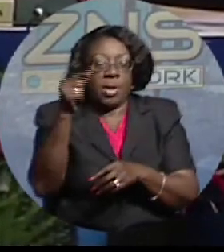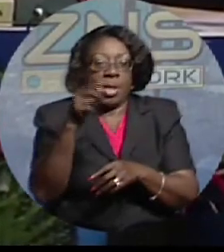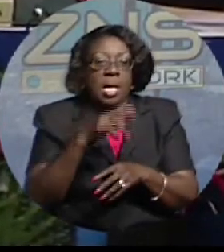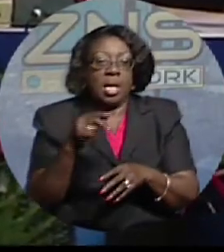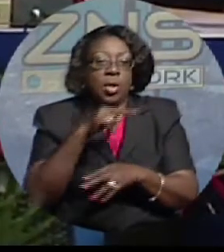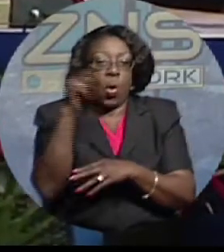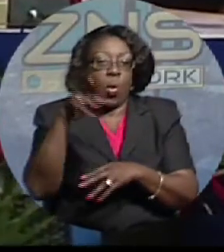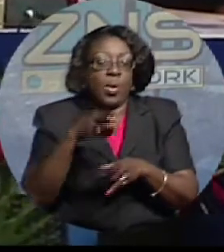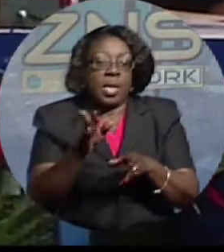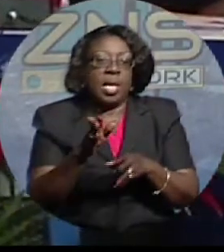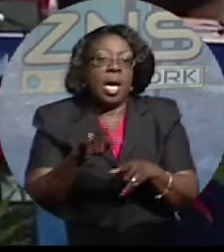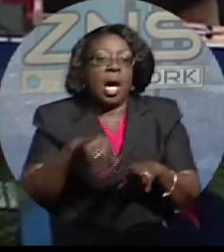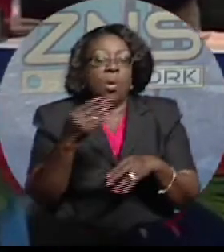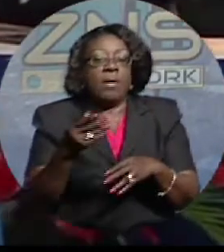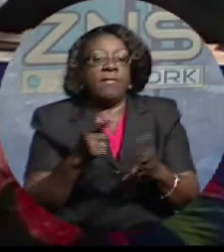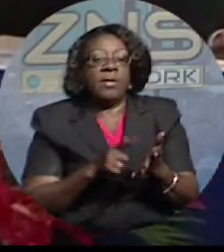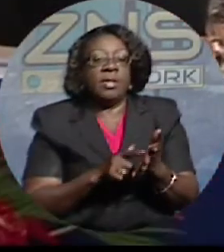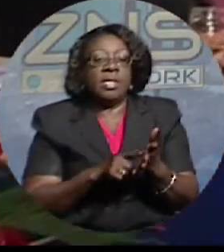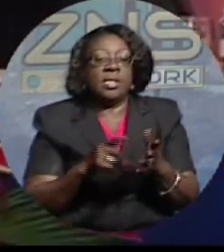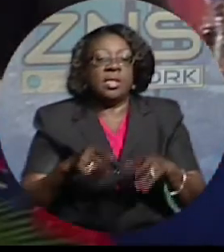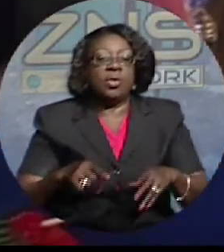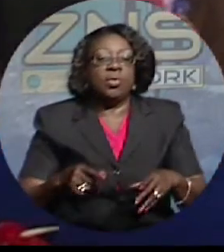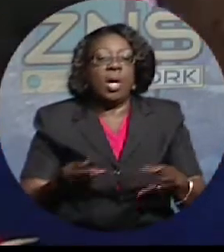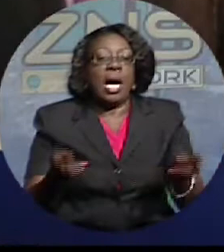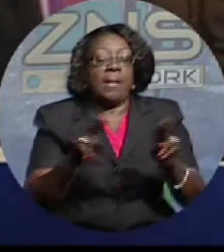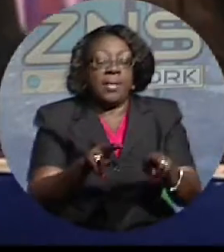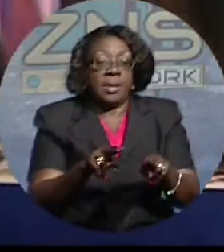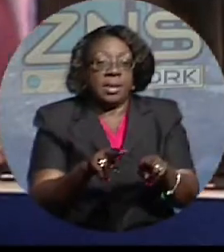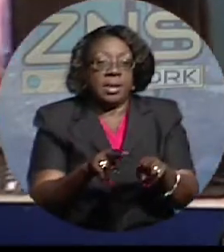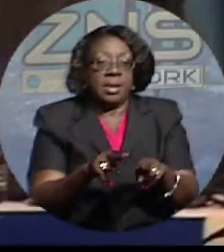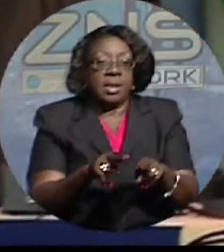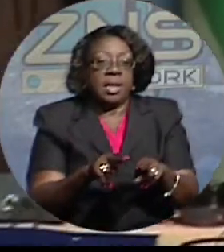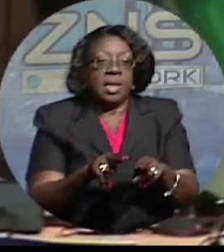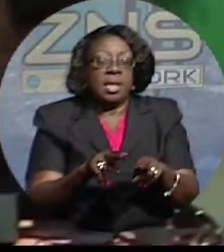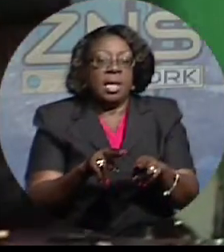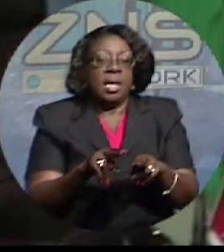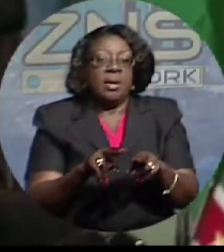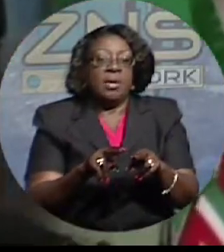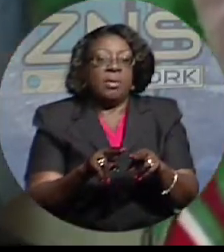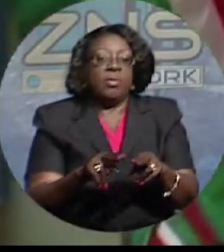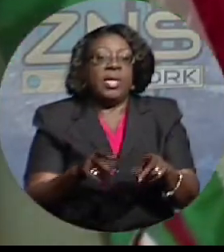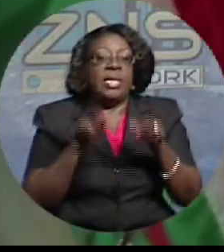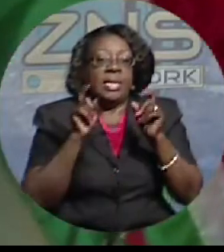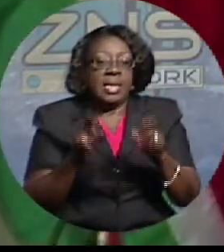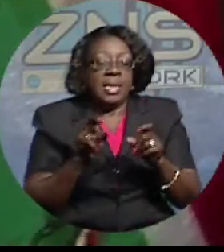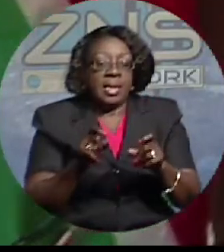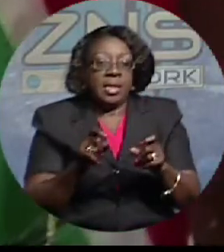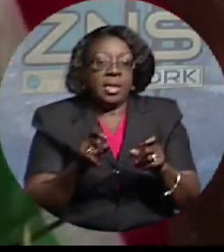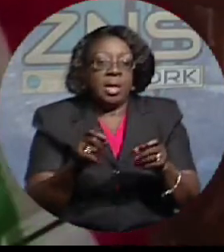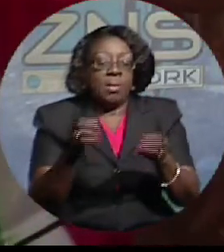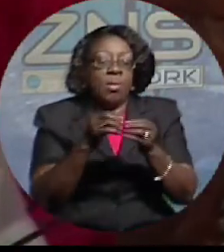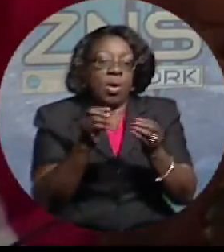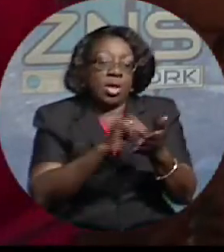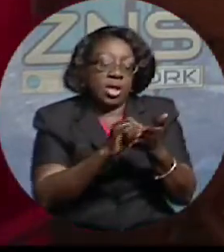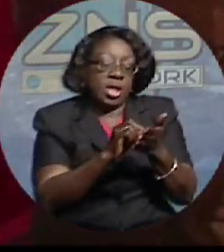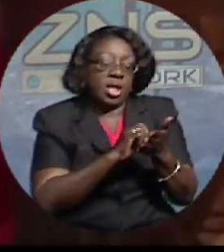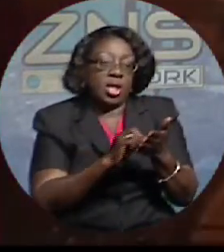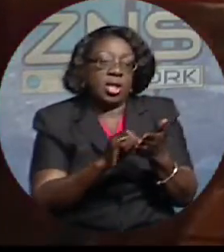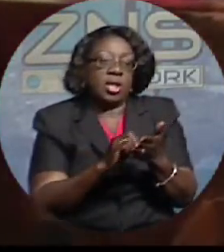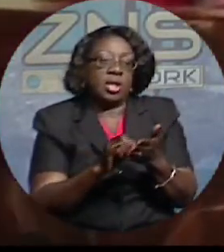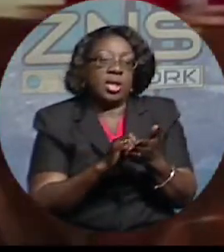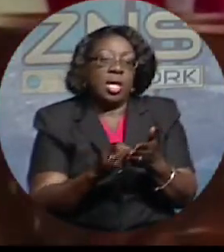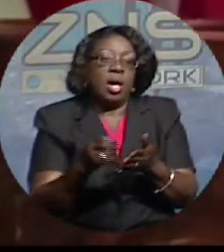Norway. However, for this treaty to come into force, Article 22 requires the signatures and early ratification